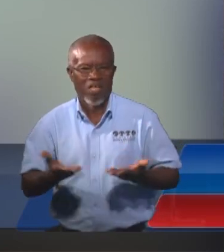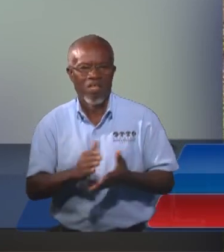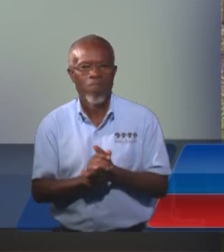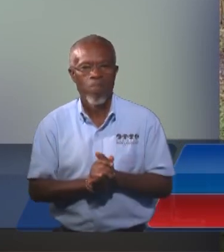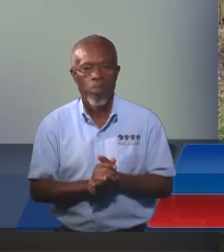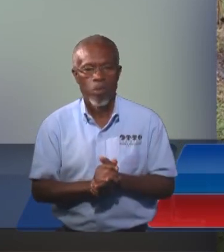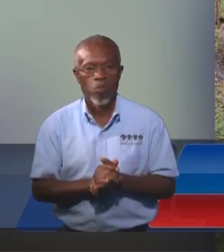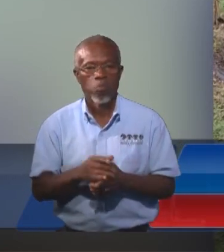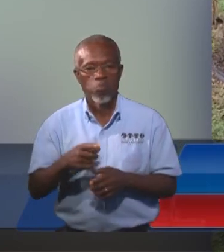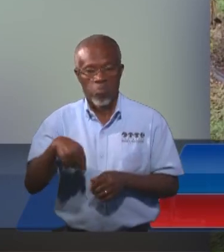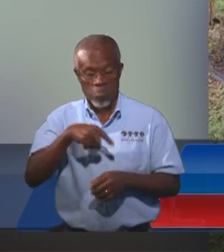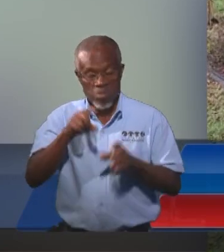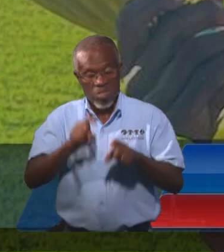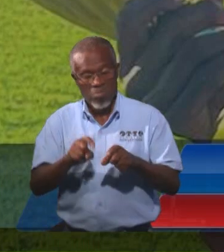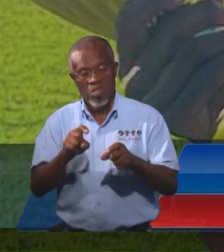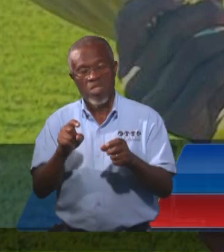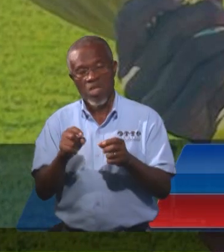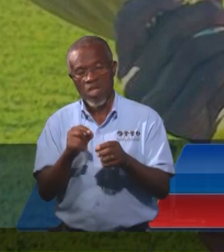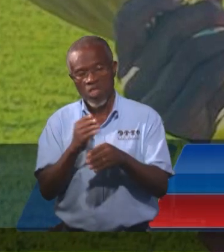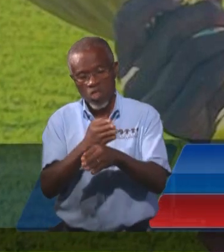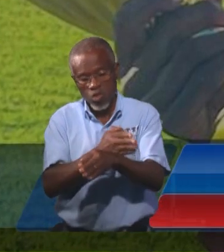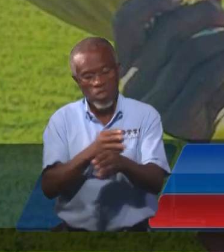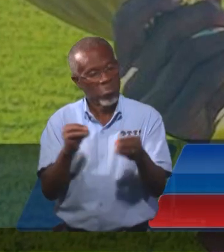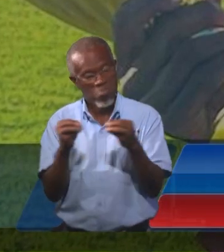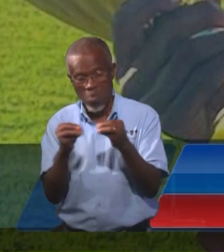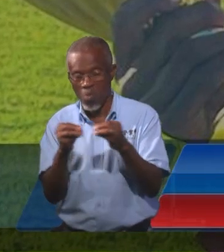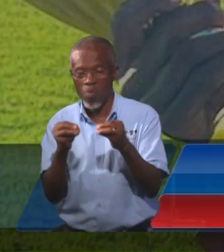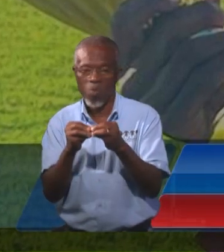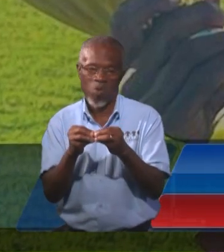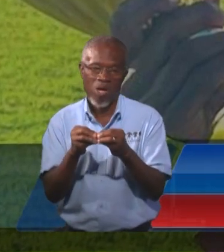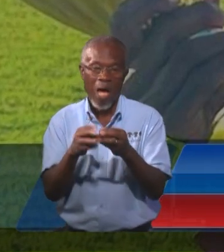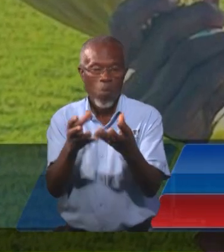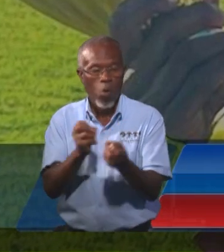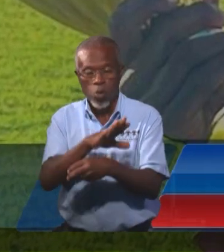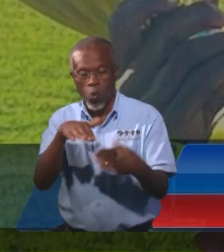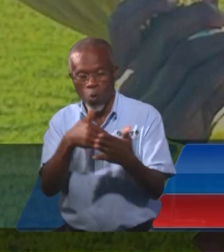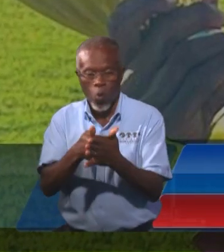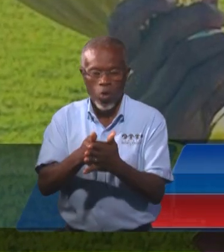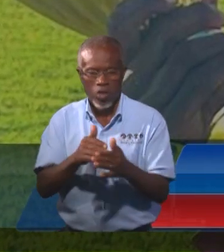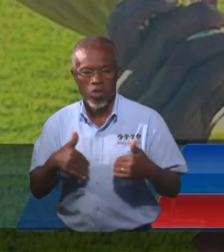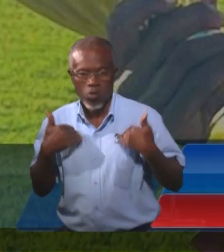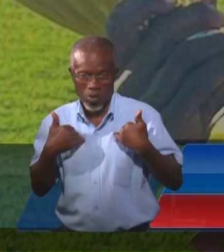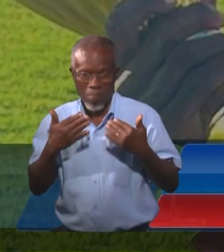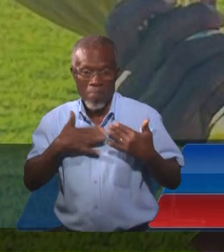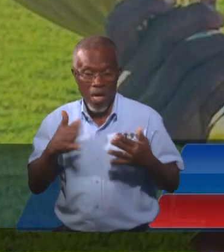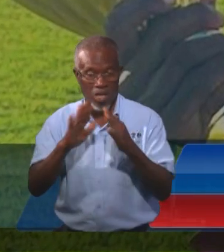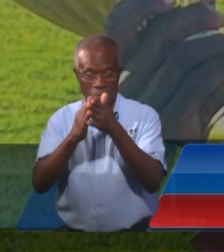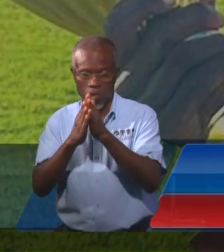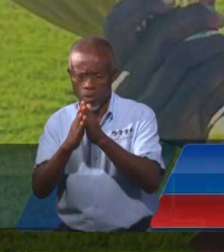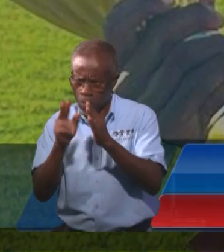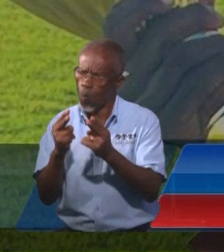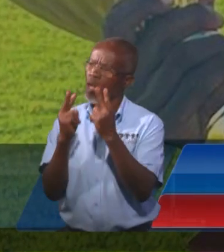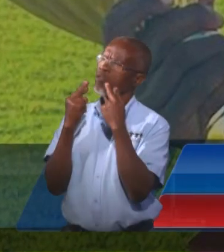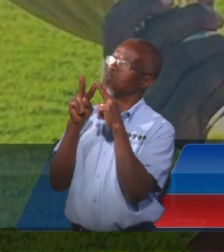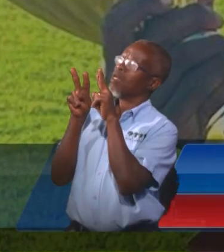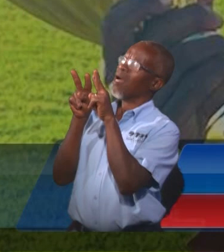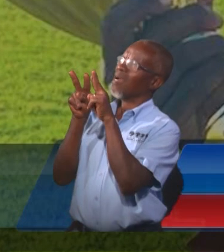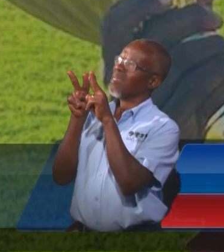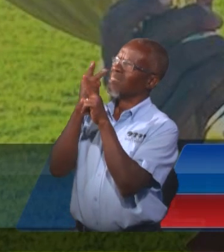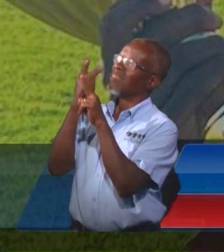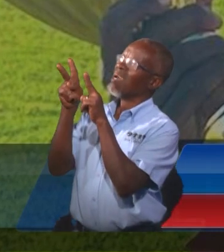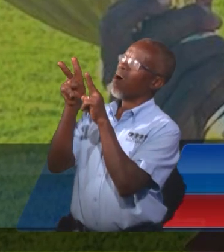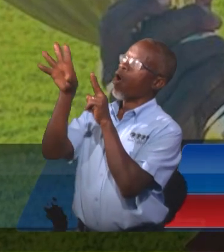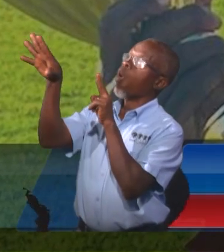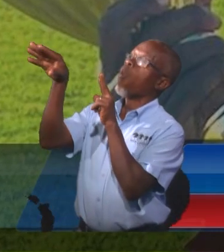to other young persons. I want every single youth in my community to see me as an example. I